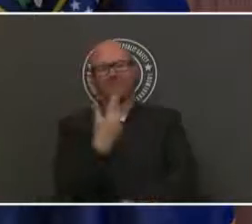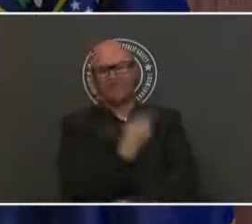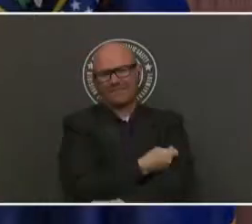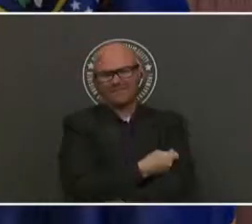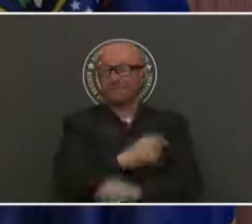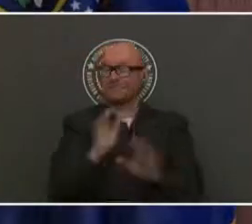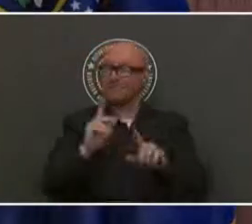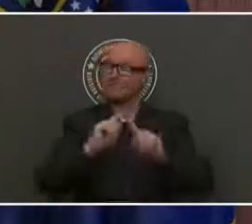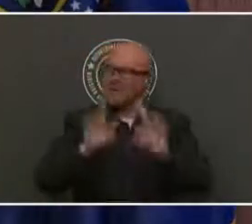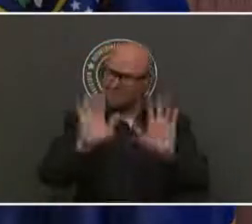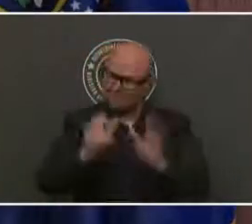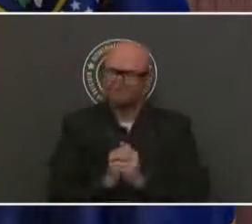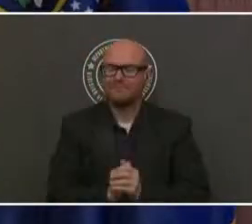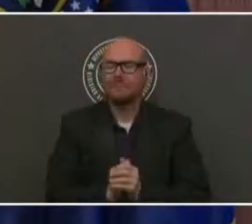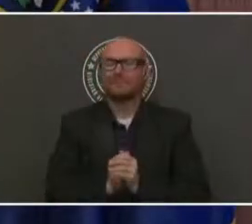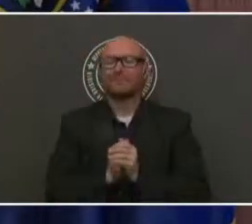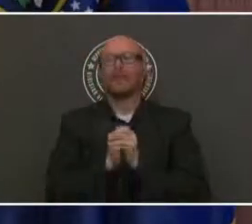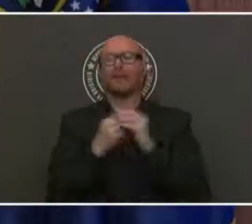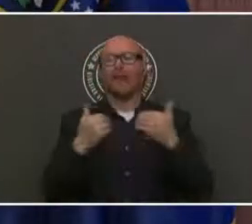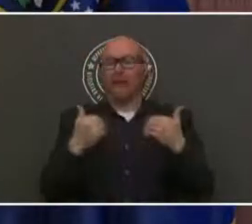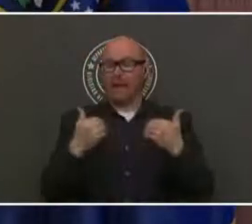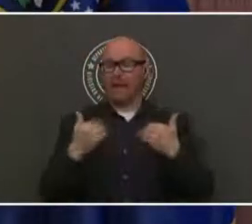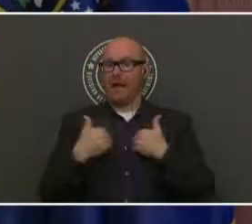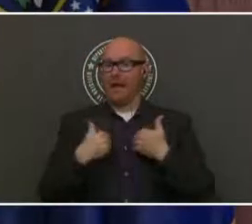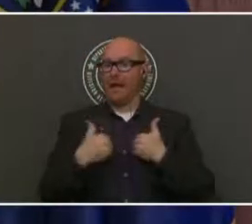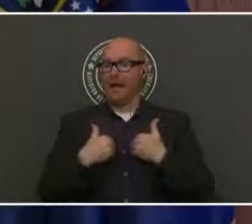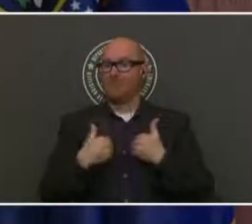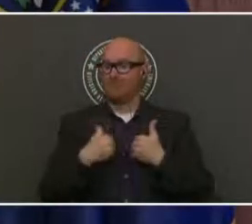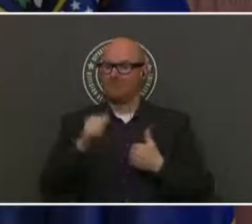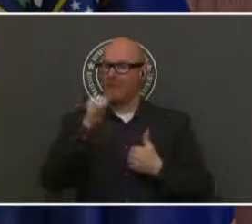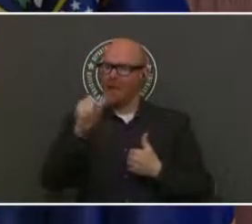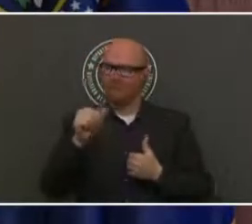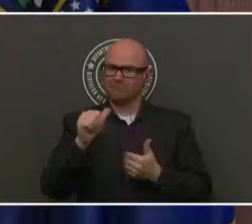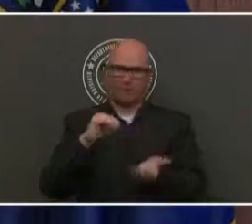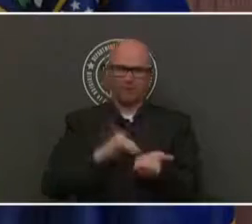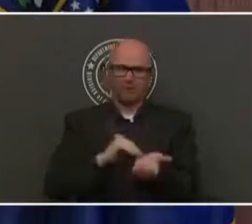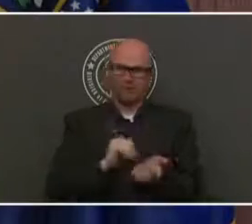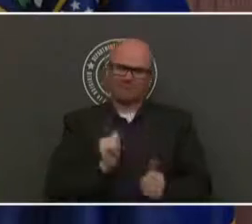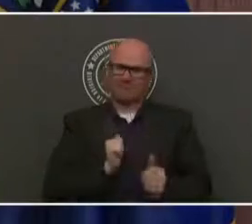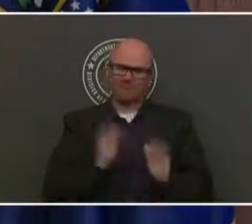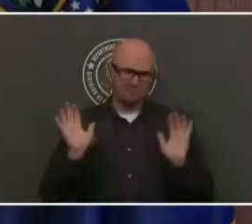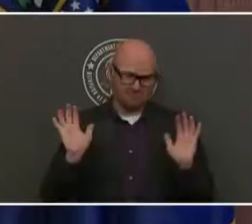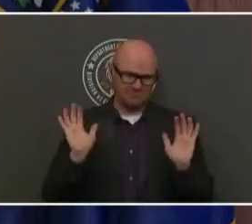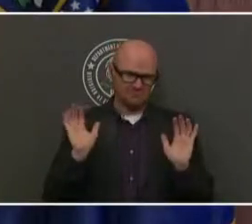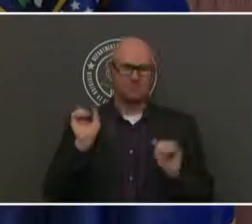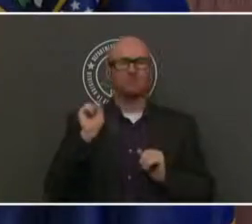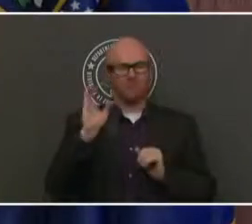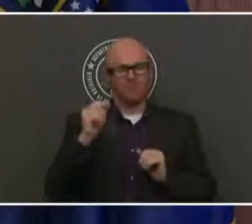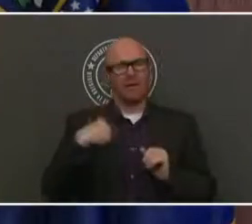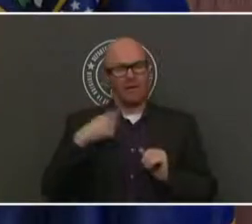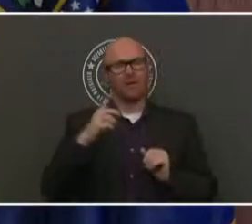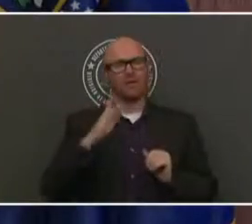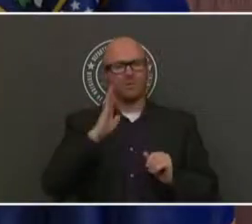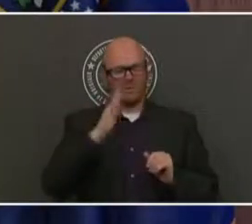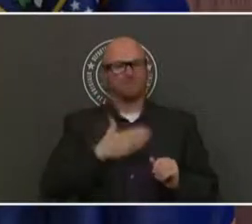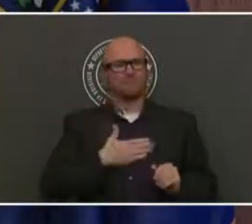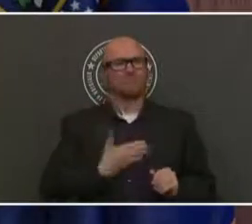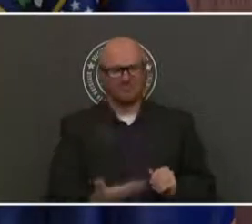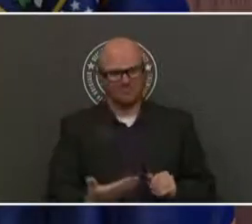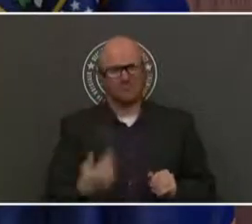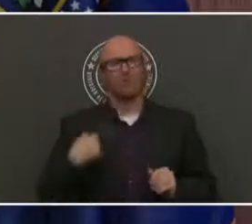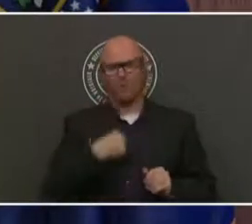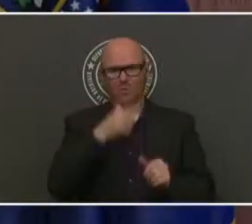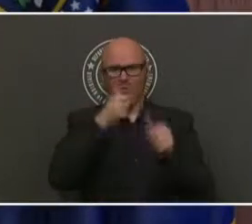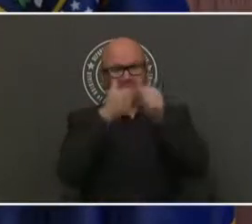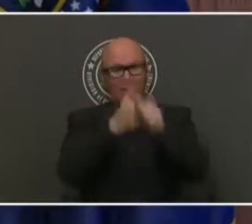said, though, I'm not a medical expert, and so we will continue to follow